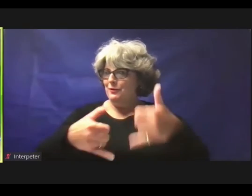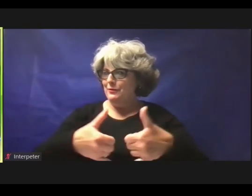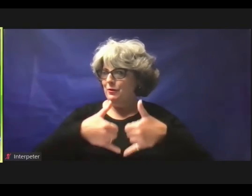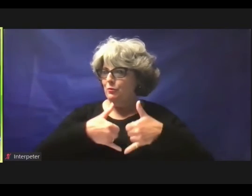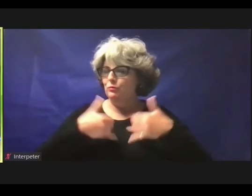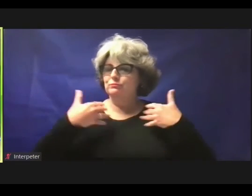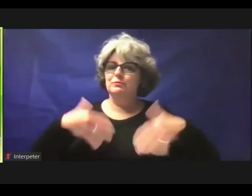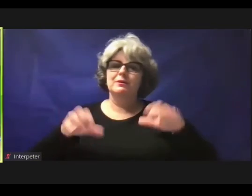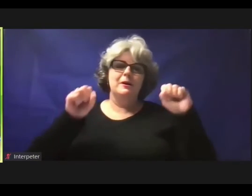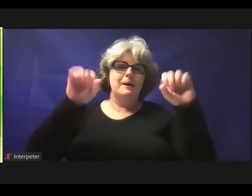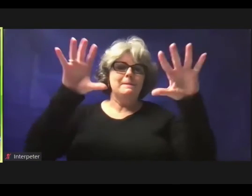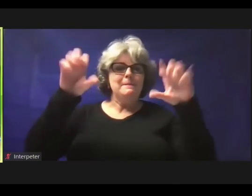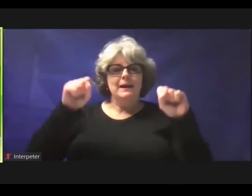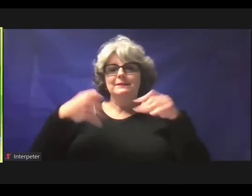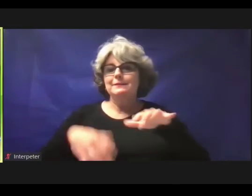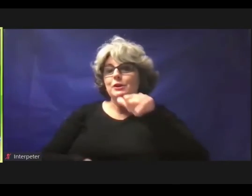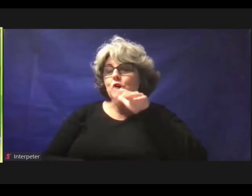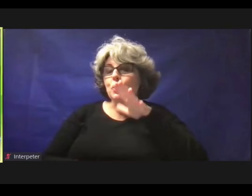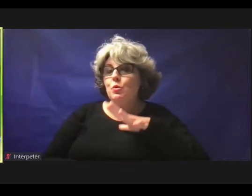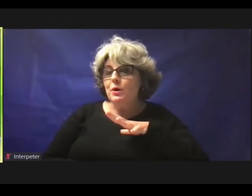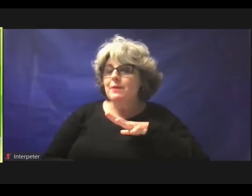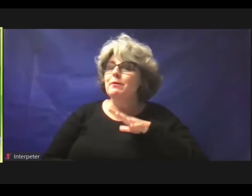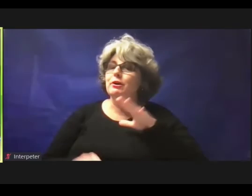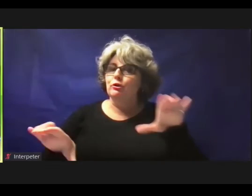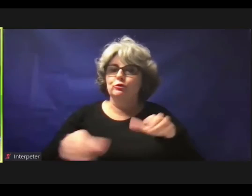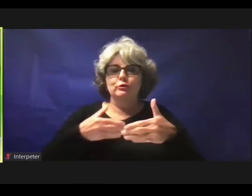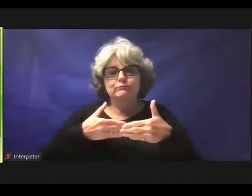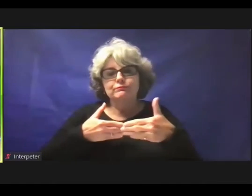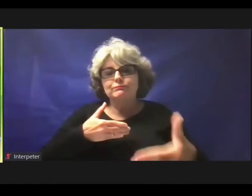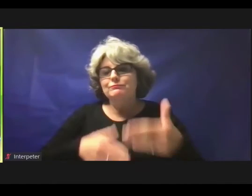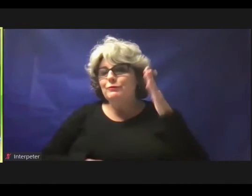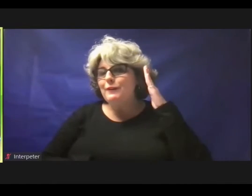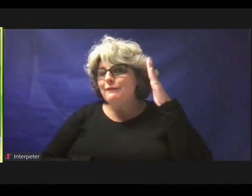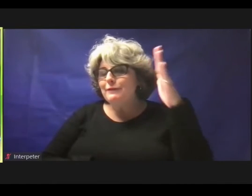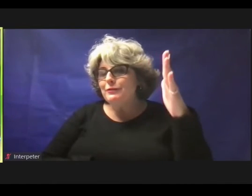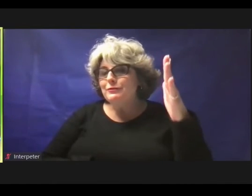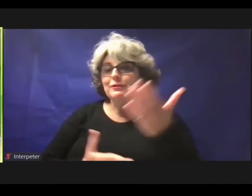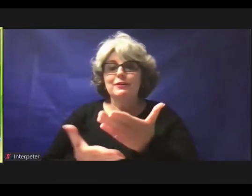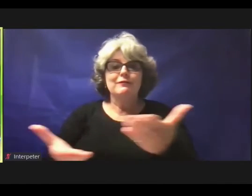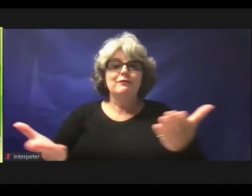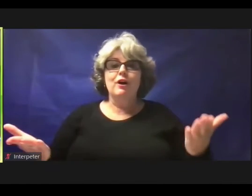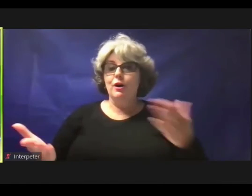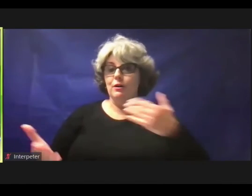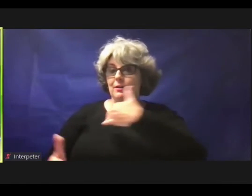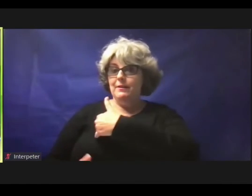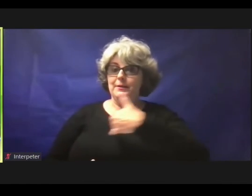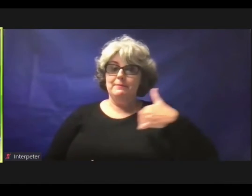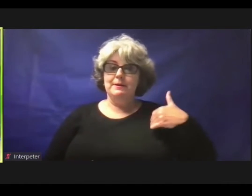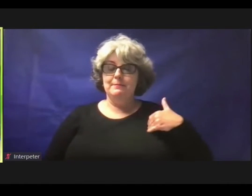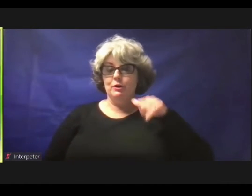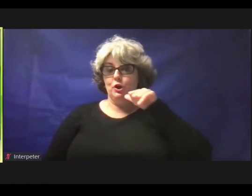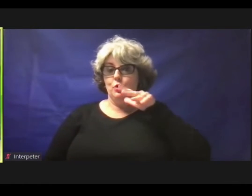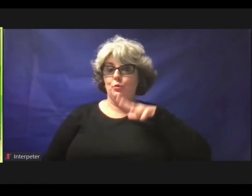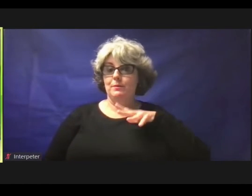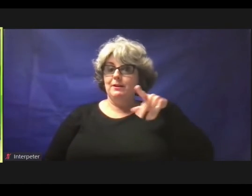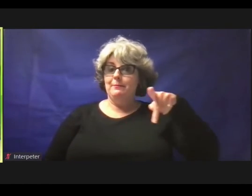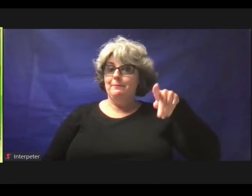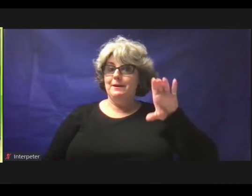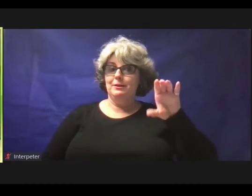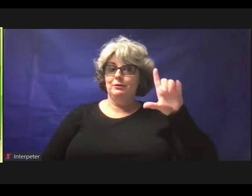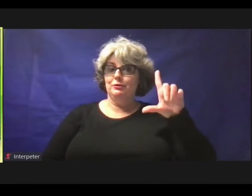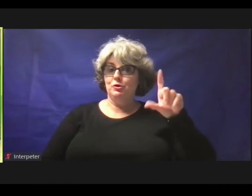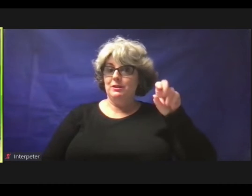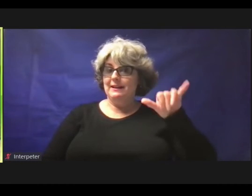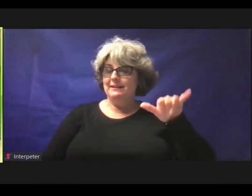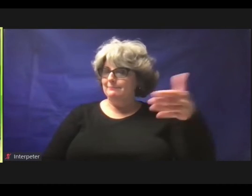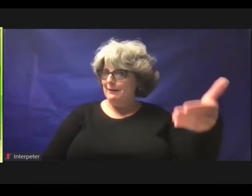these amazing women who are paying it forward. And on behalf of all of the members of Women of Peace Corps Legacy, we